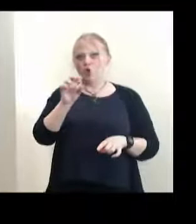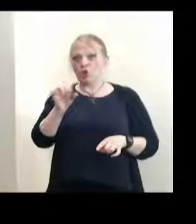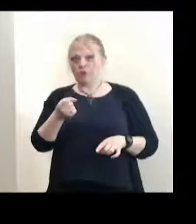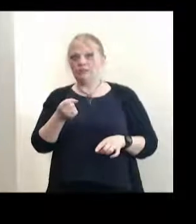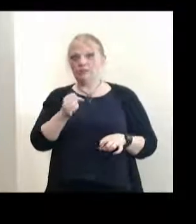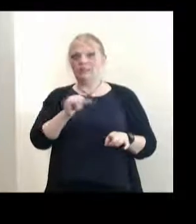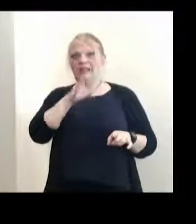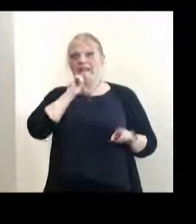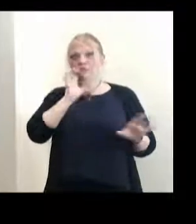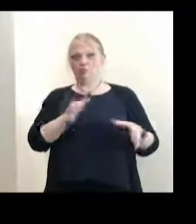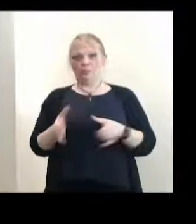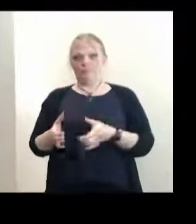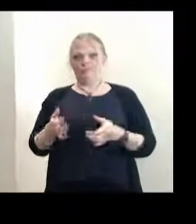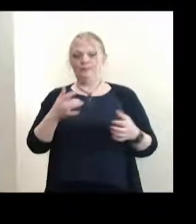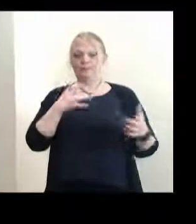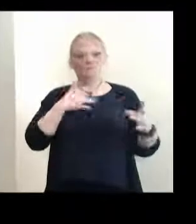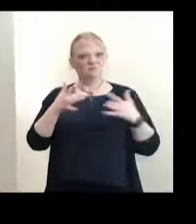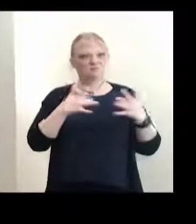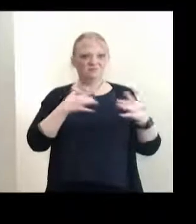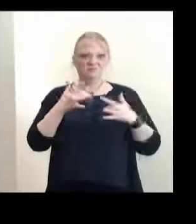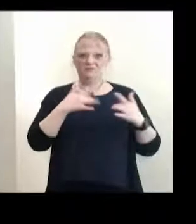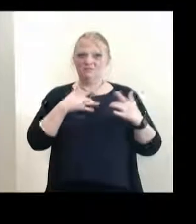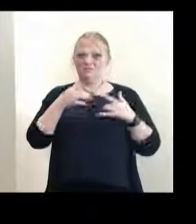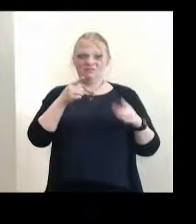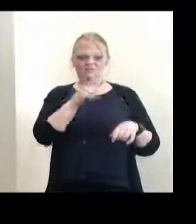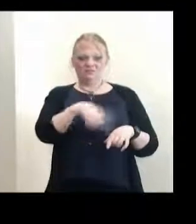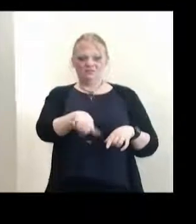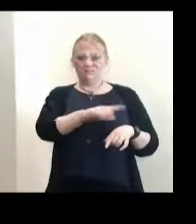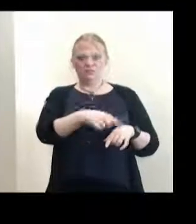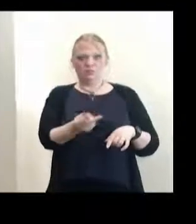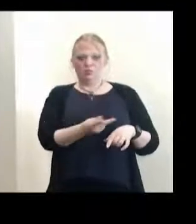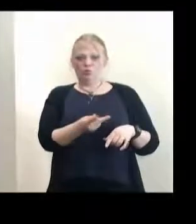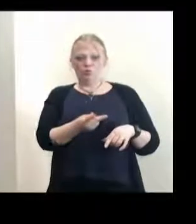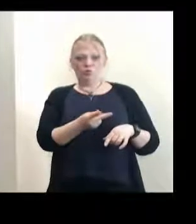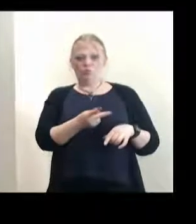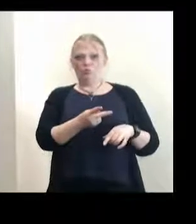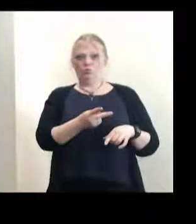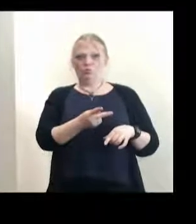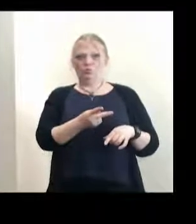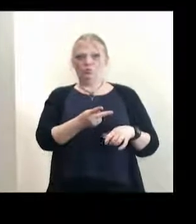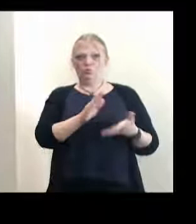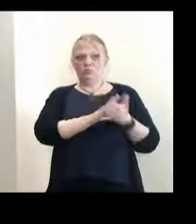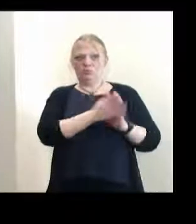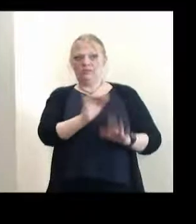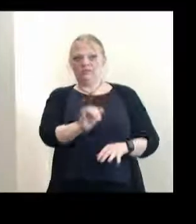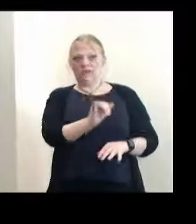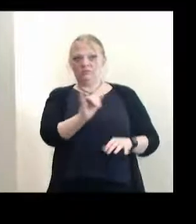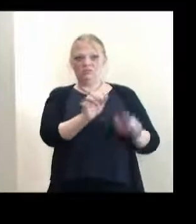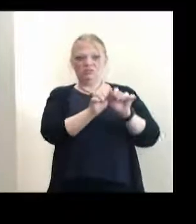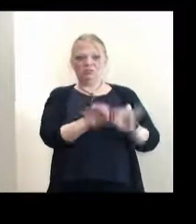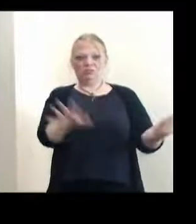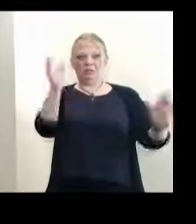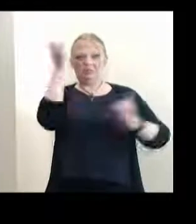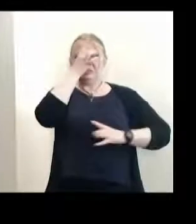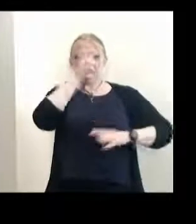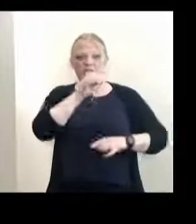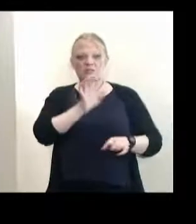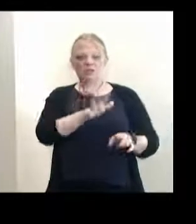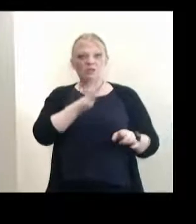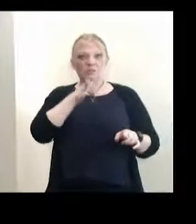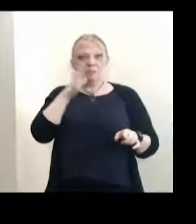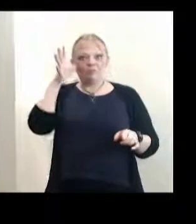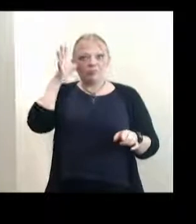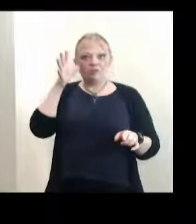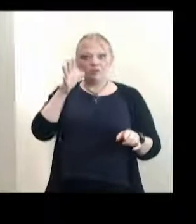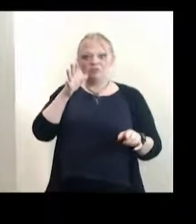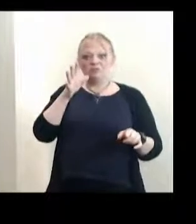to be concerned about, because that people in that age group are getting infected, spreading disease, their parents, spreading it